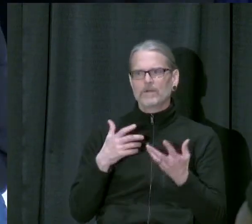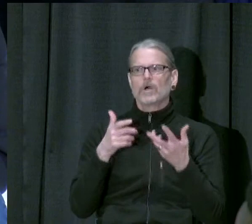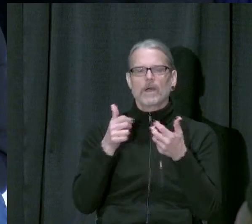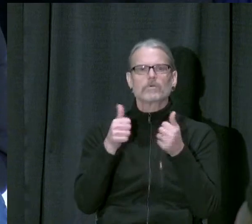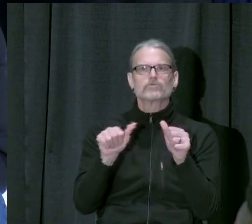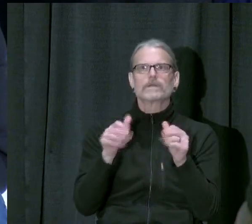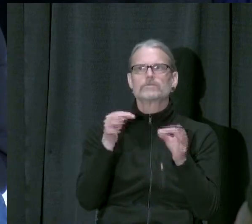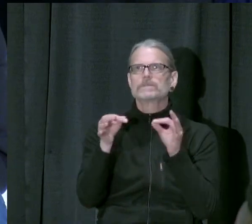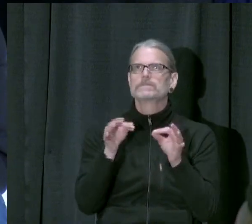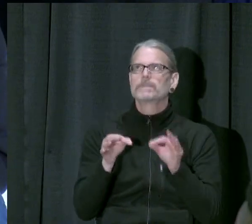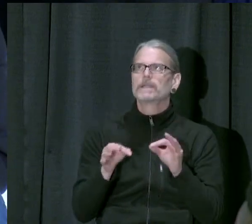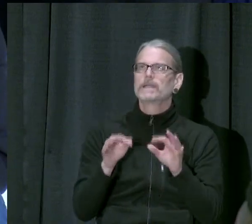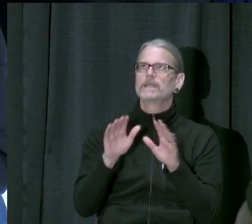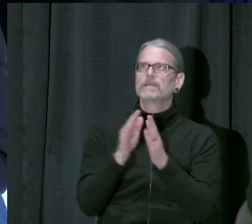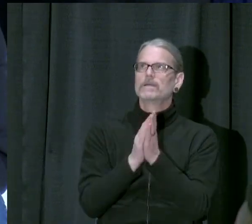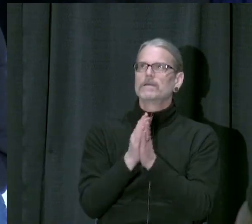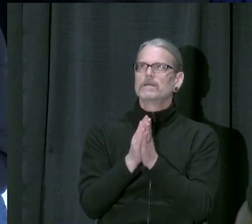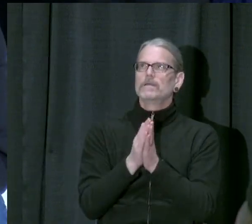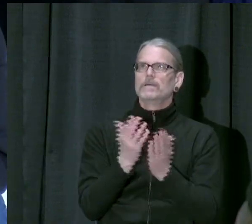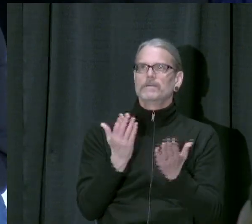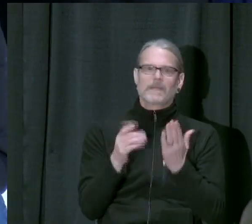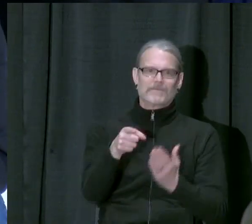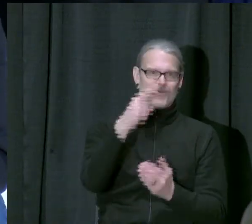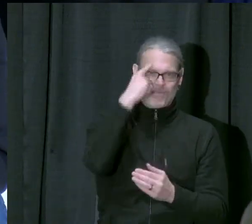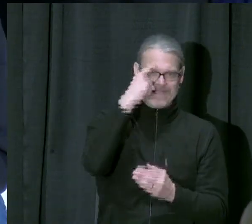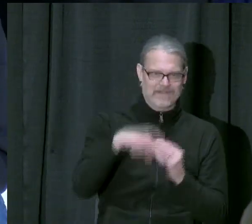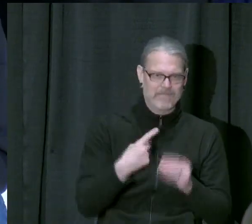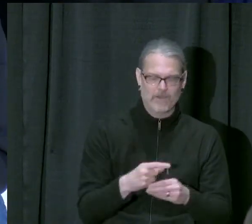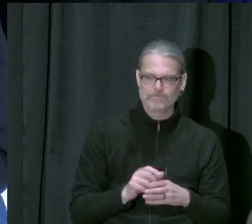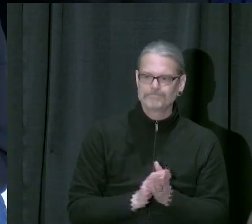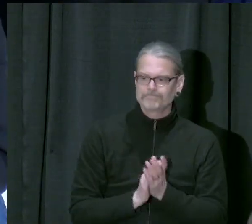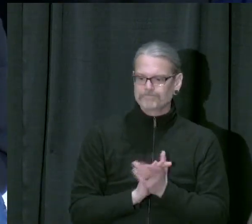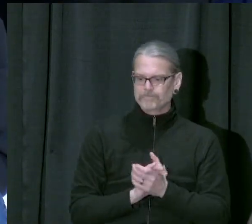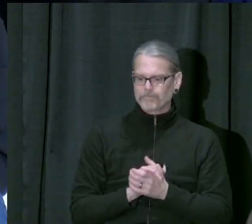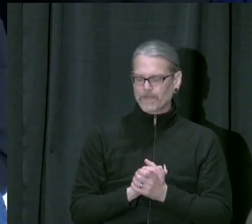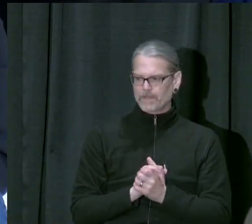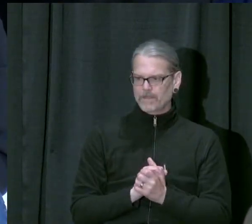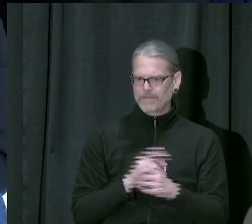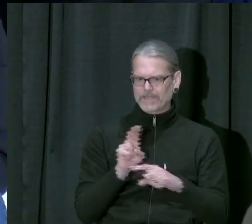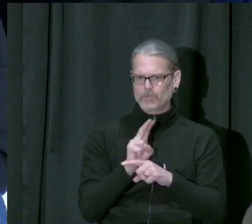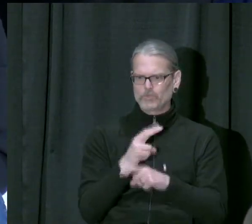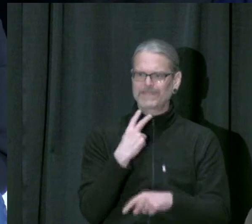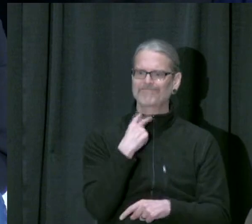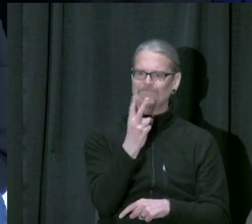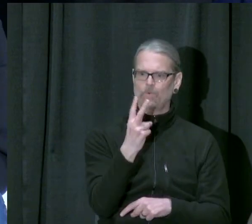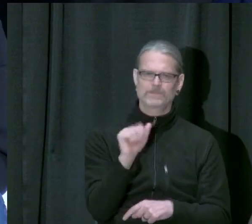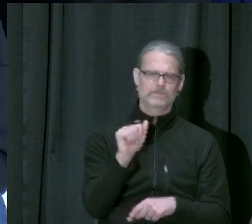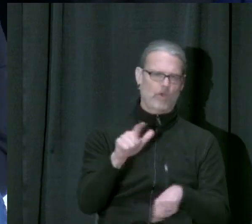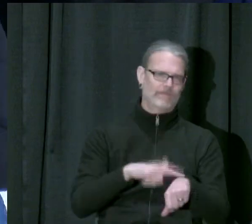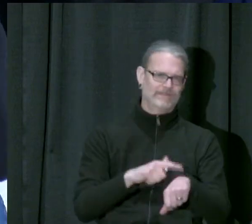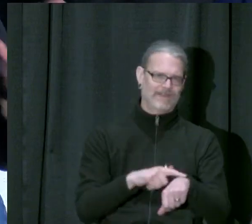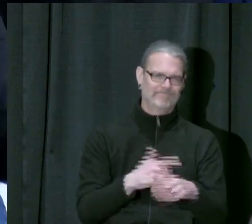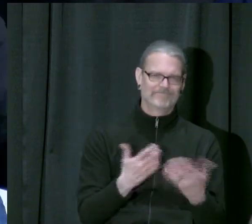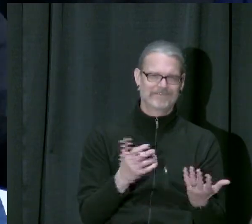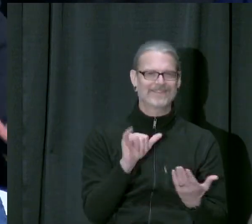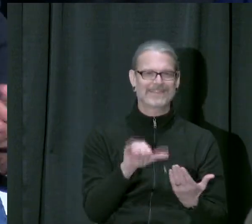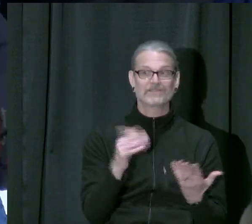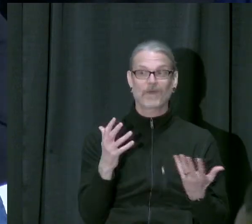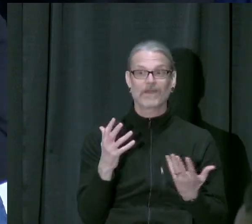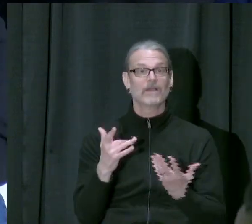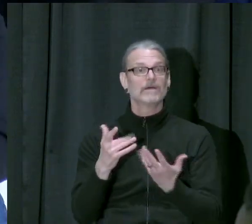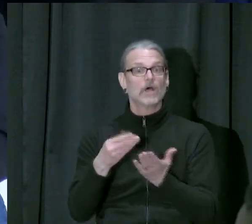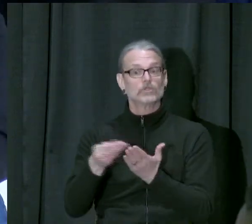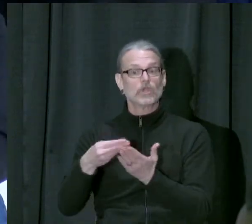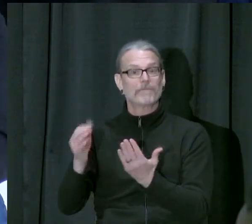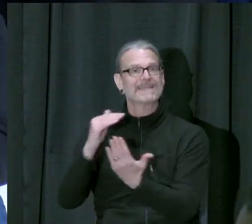place where actually we may not think of Alexa using voice all the time, and that place is, for example, shopping